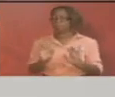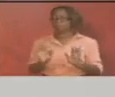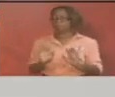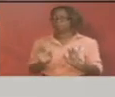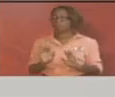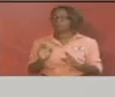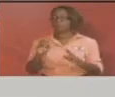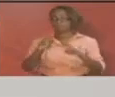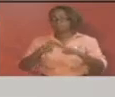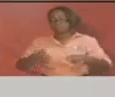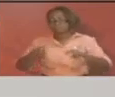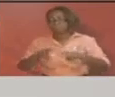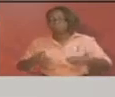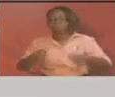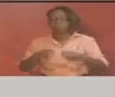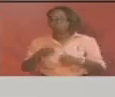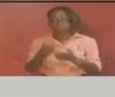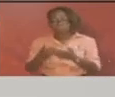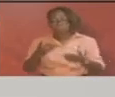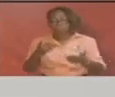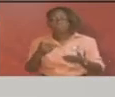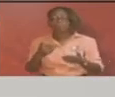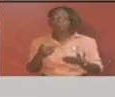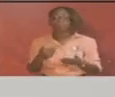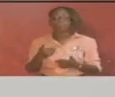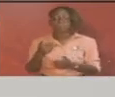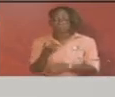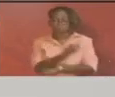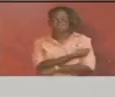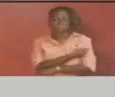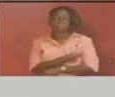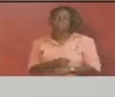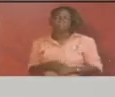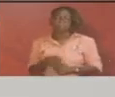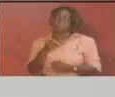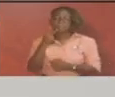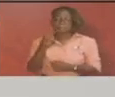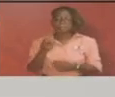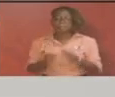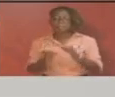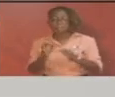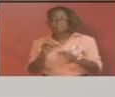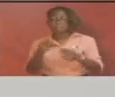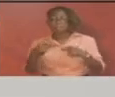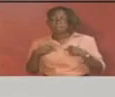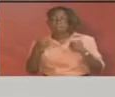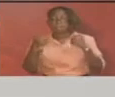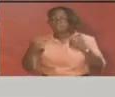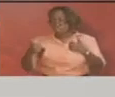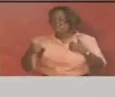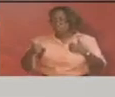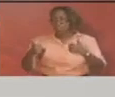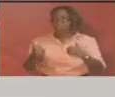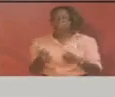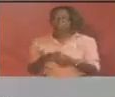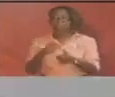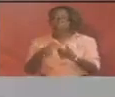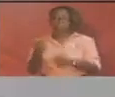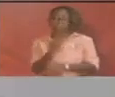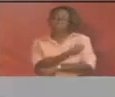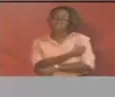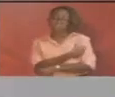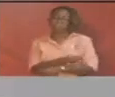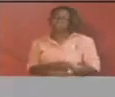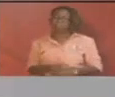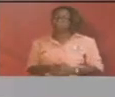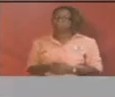can monitor you for the 30 minutes thereafter after having the vaccine, and we have a baseline to assess you by. Okay. Thank you very much. And